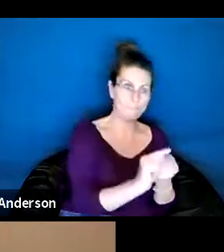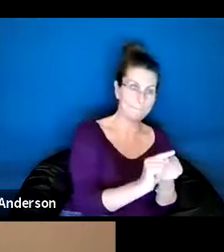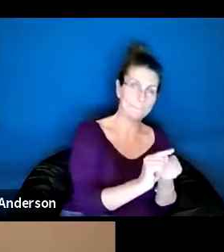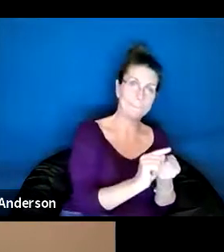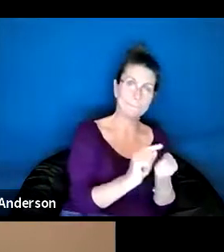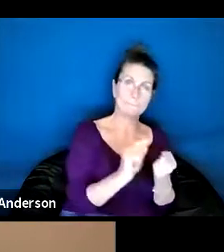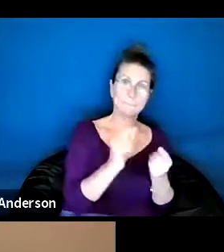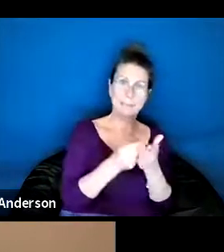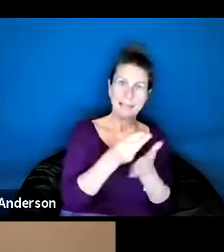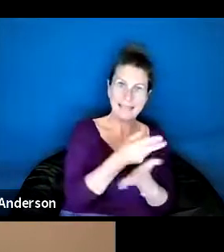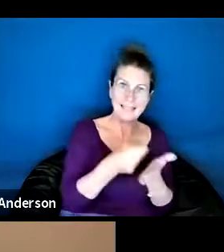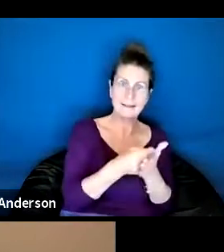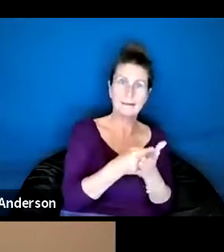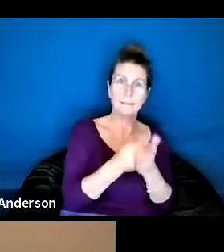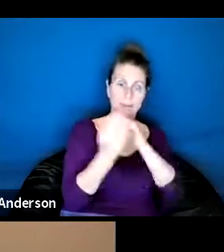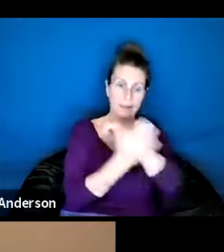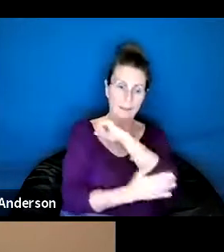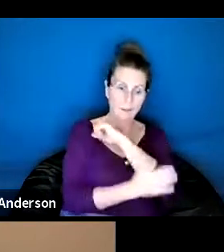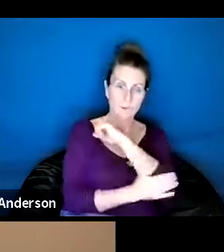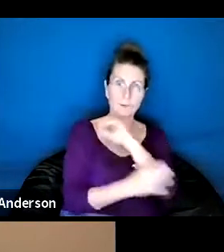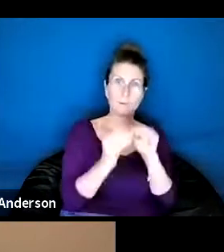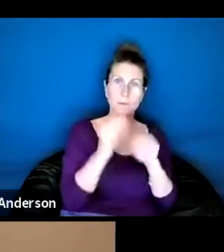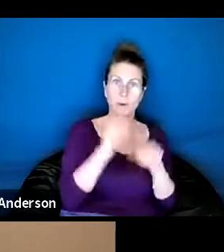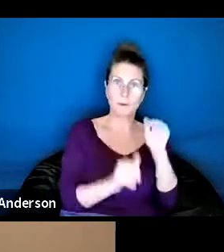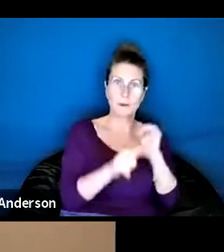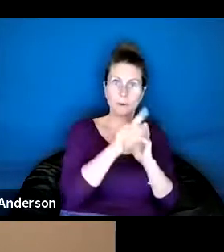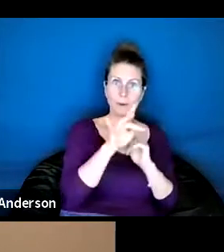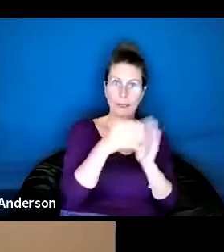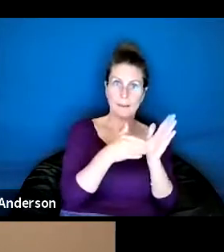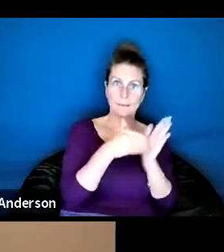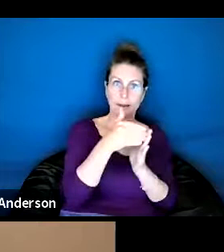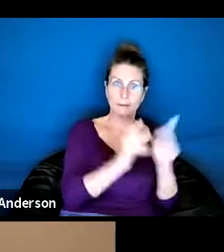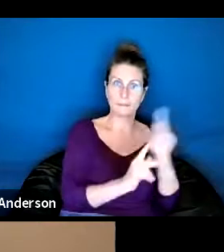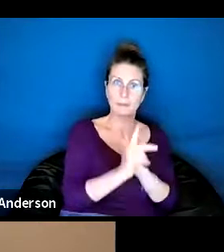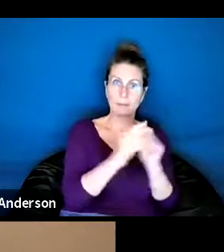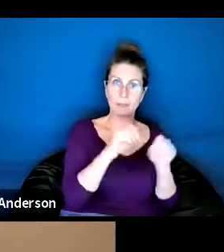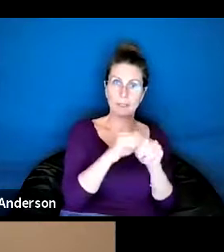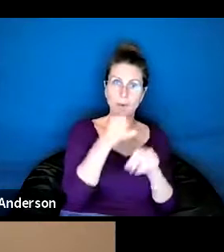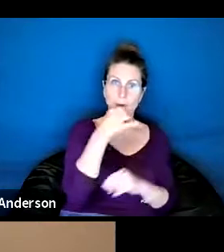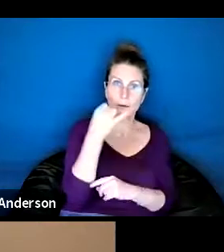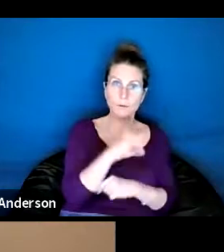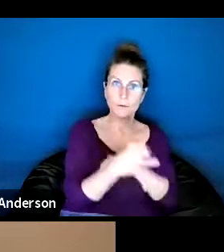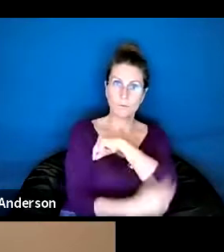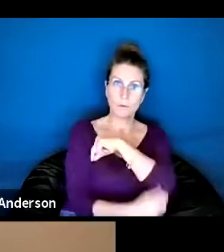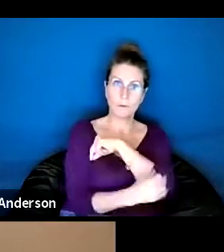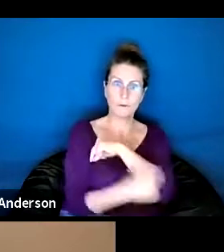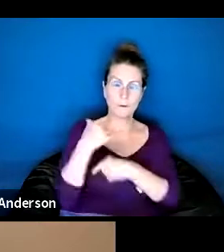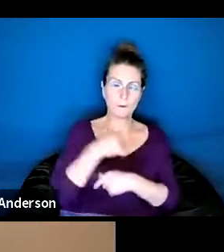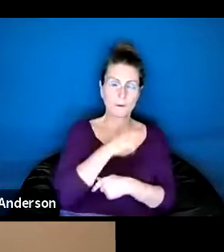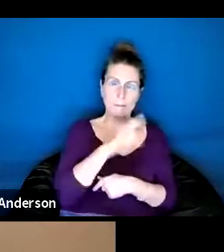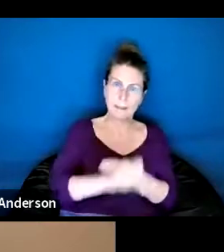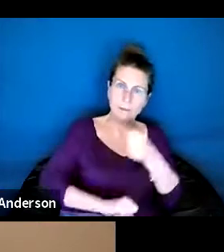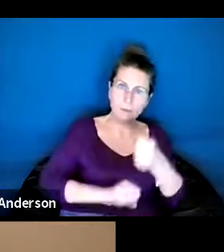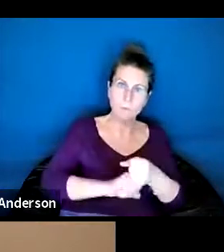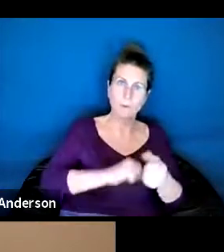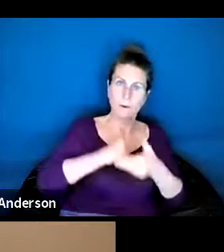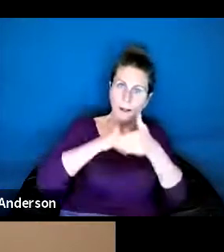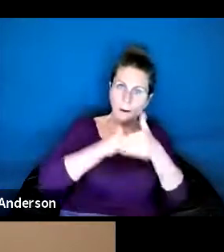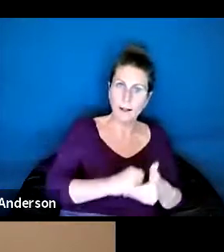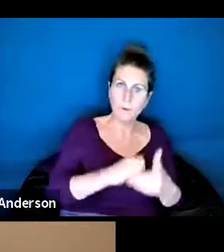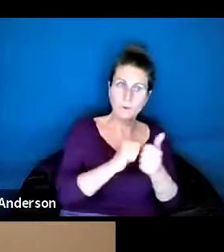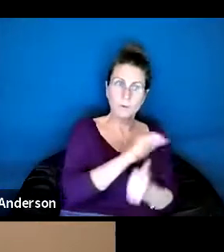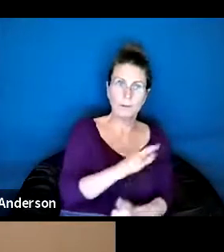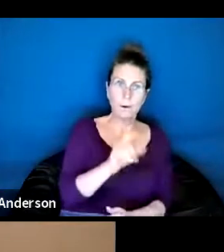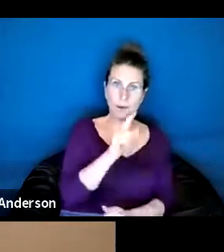more than 28 million into extreme poverty. So we all have to help them with their laboratories, their plans, and their actioning